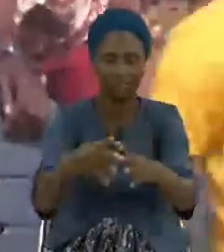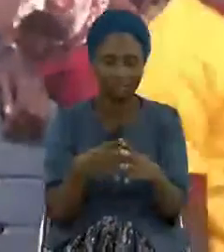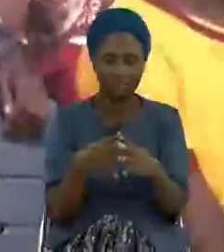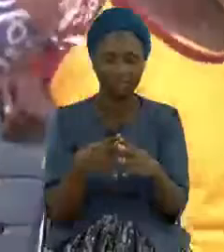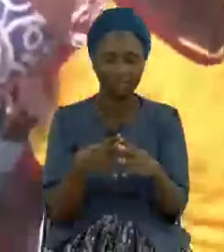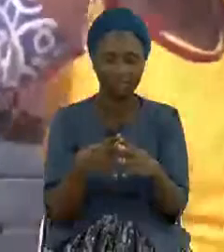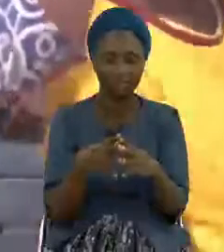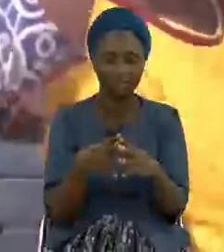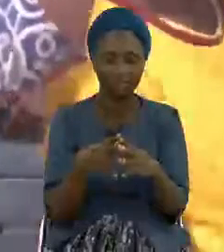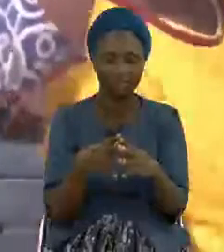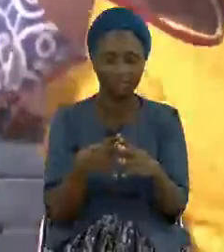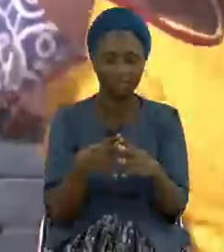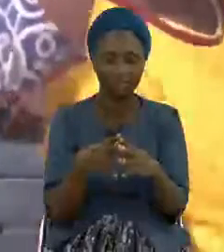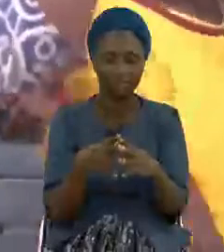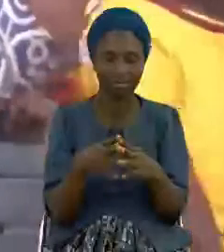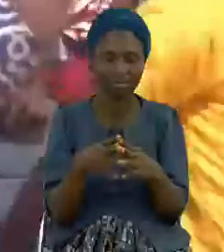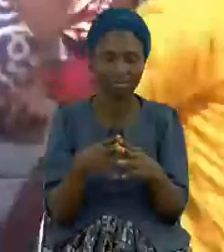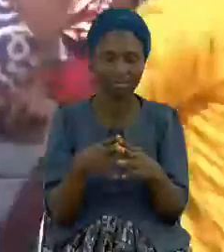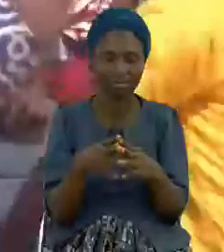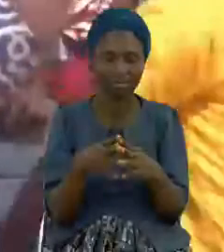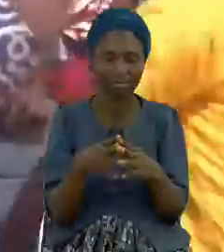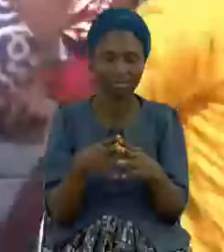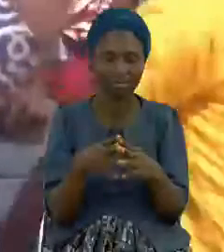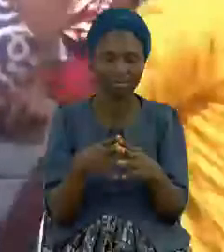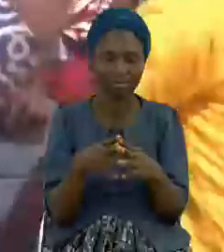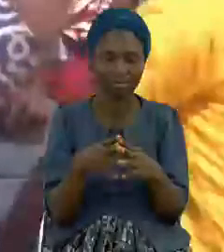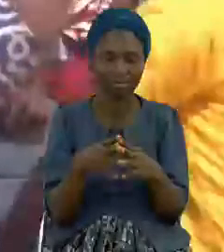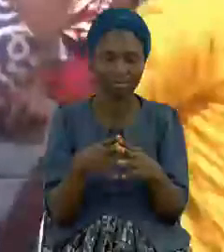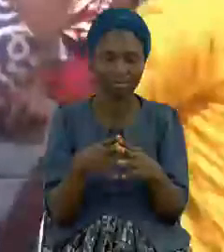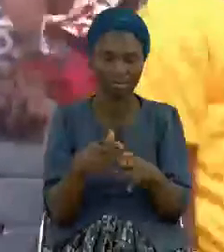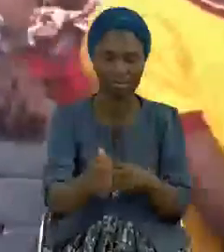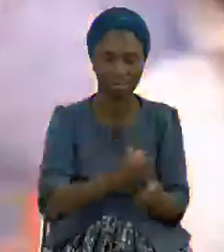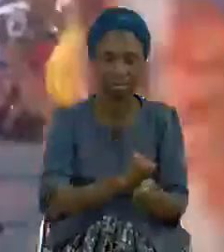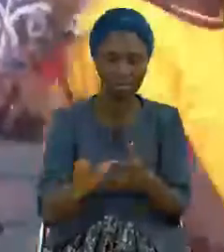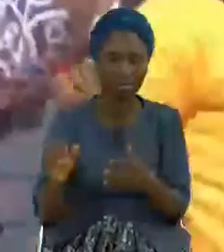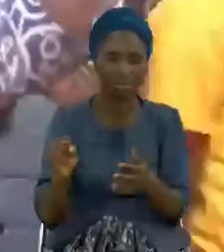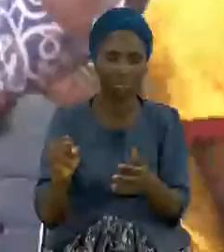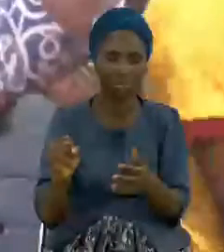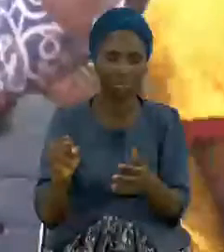Self destroys your chances.